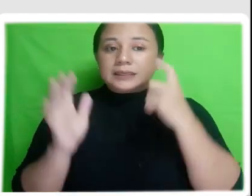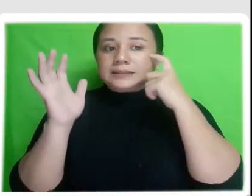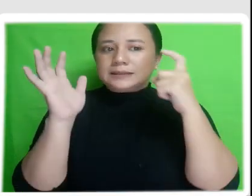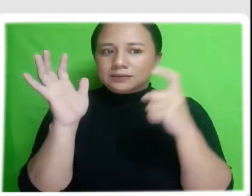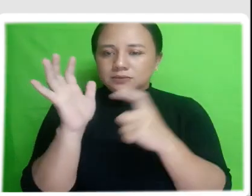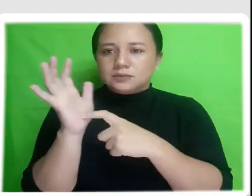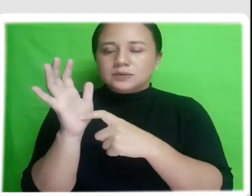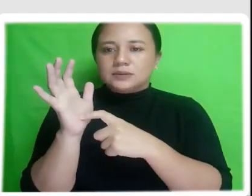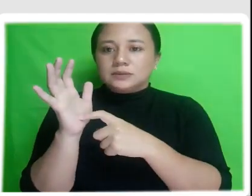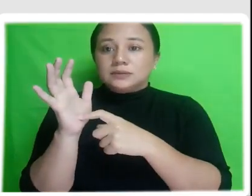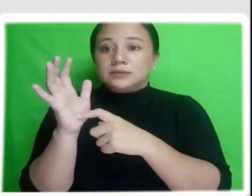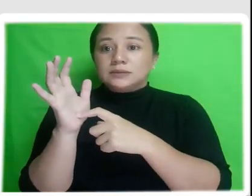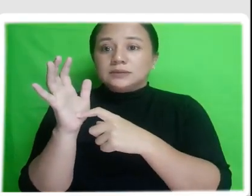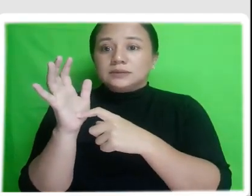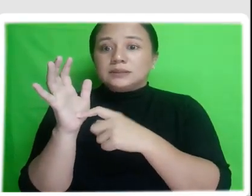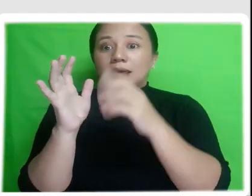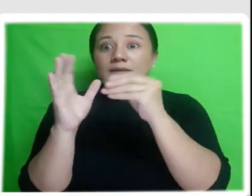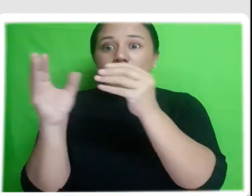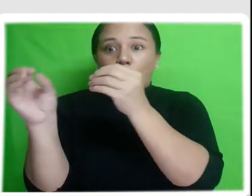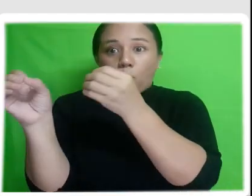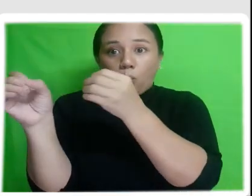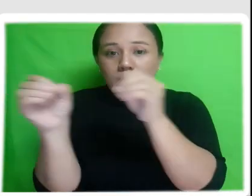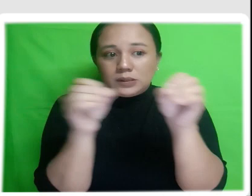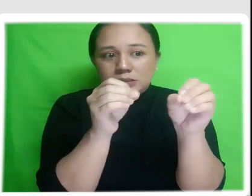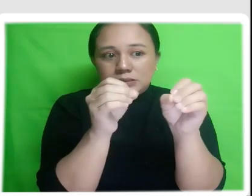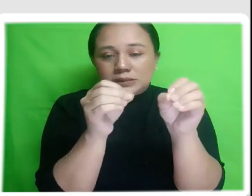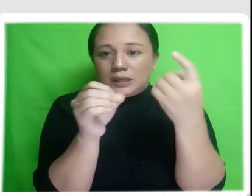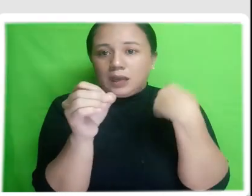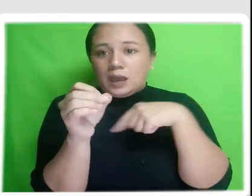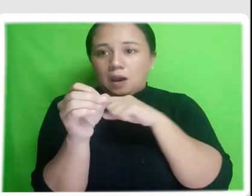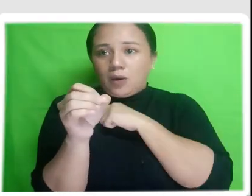recognizing and organizing our motives.